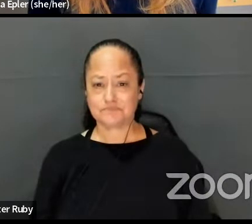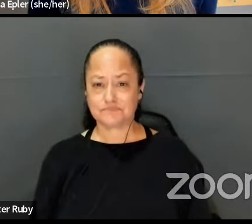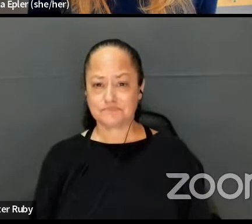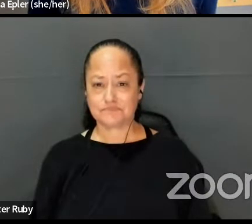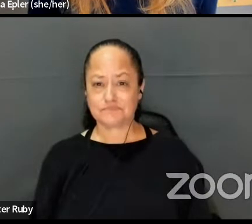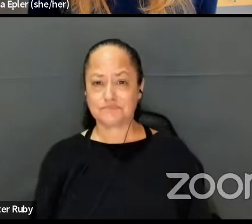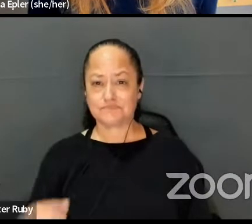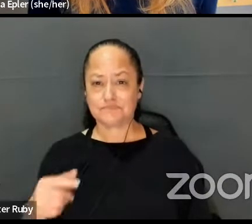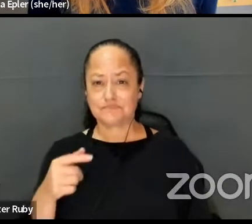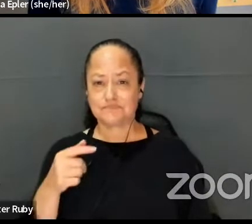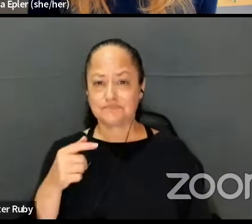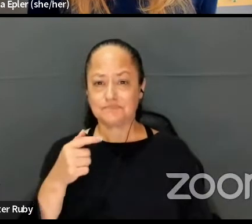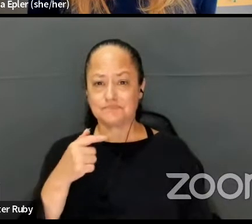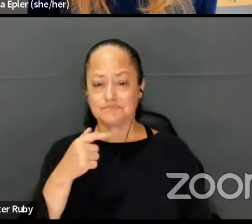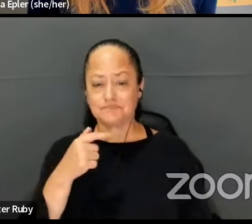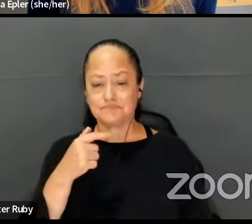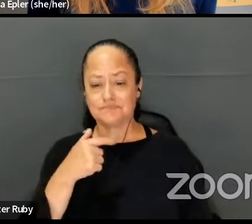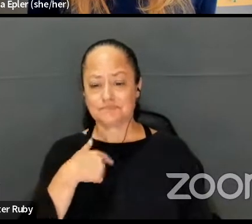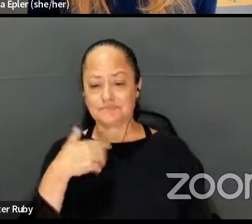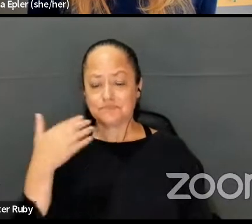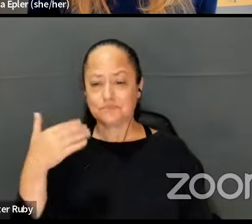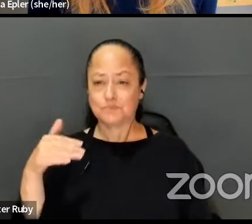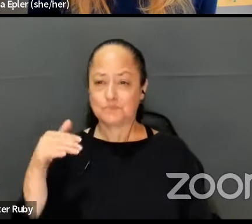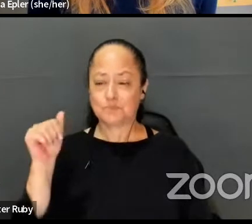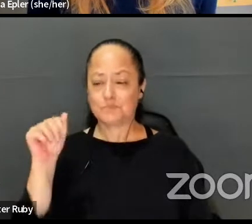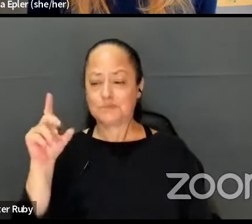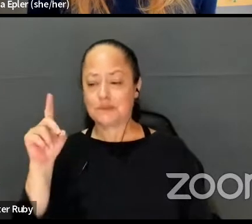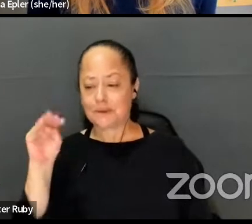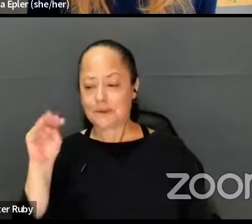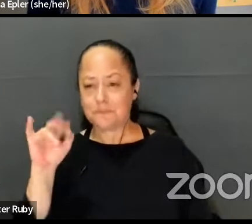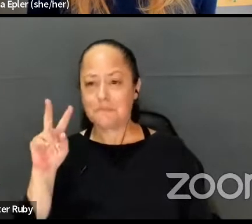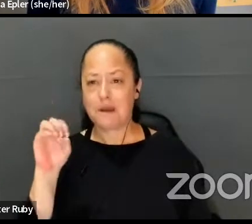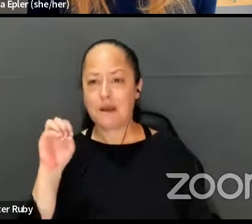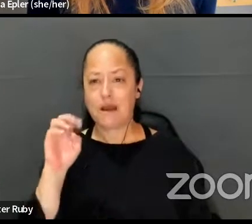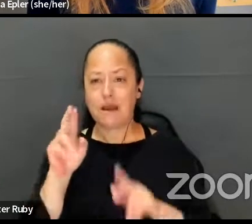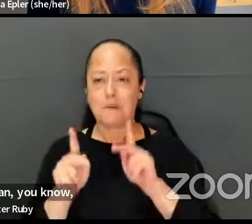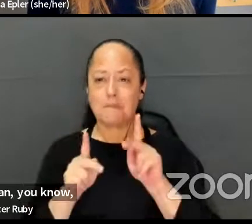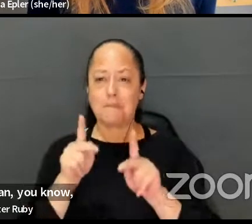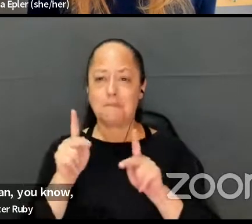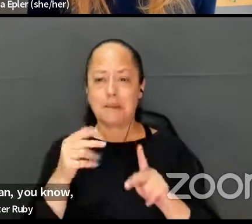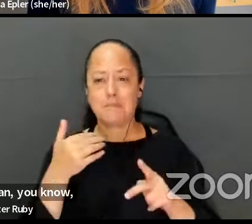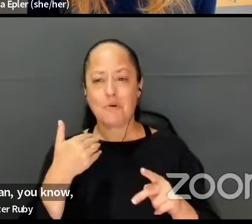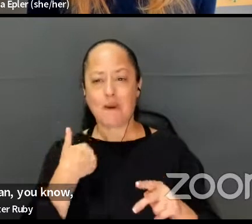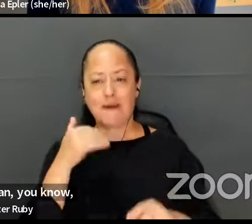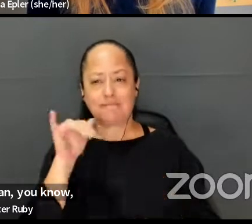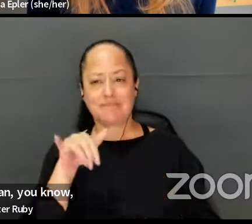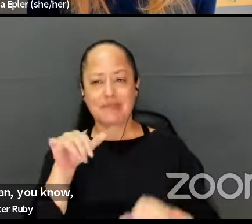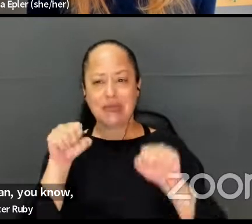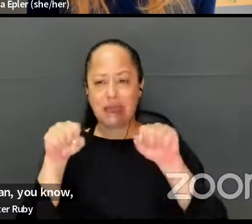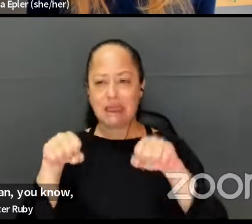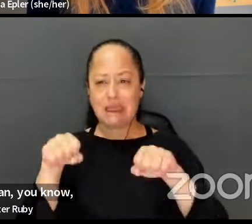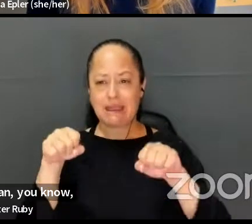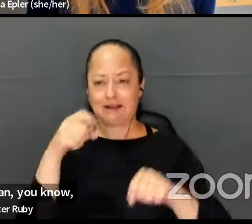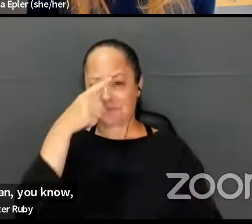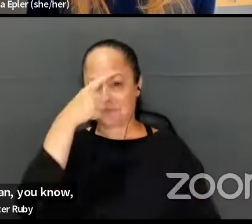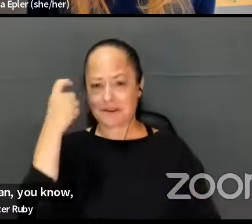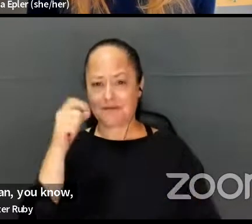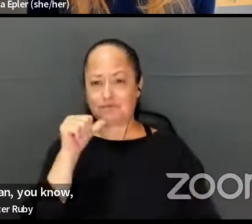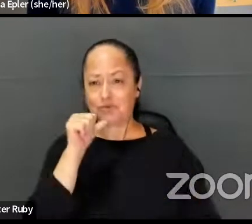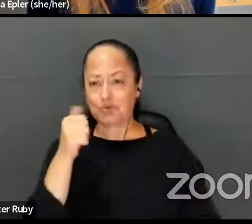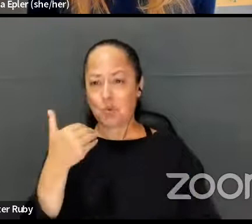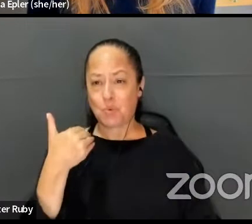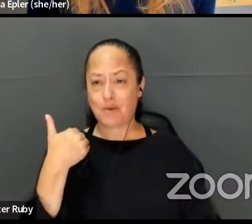I admire people who can, who have that kind of capacity, because if you don't